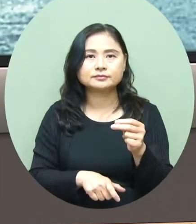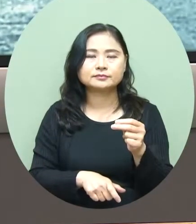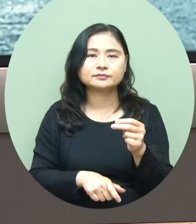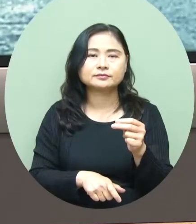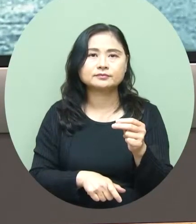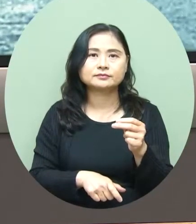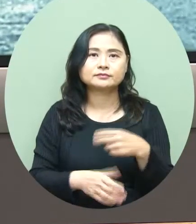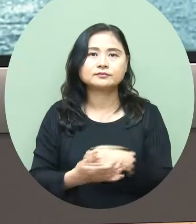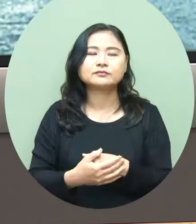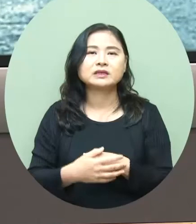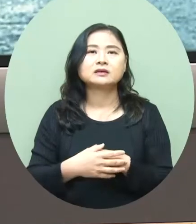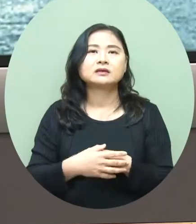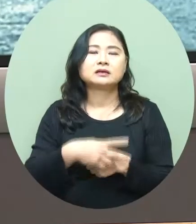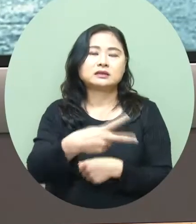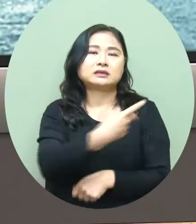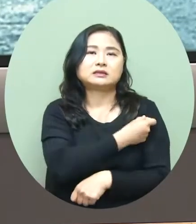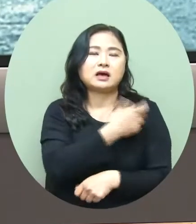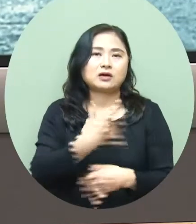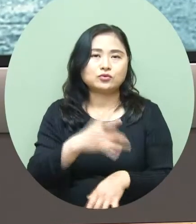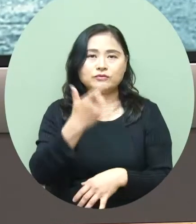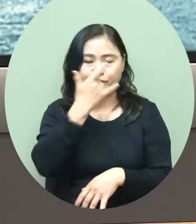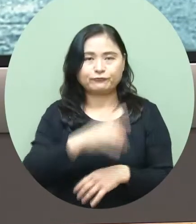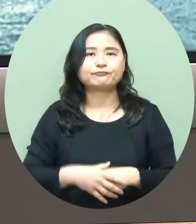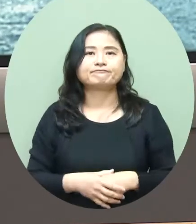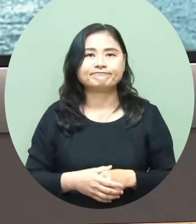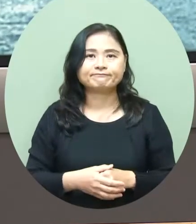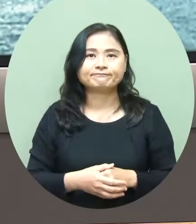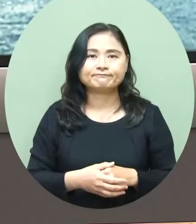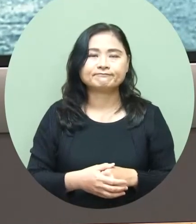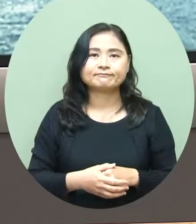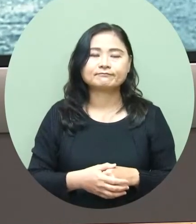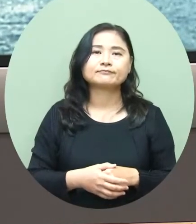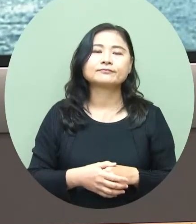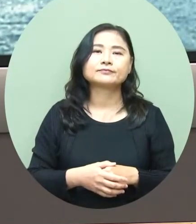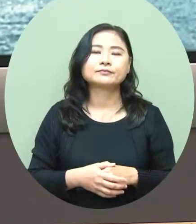year, this person had the second dose of Comirnaty.